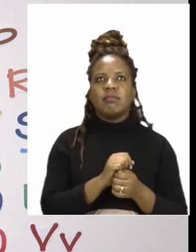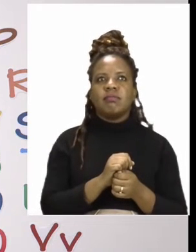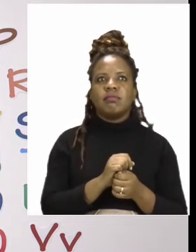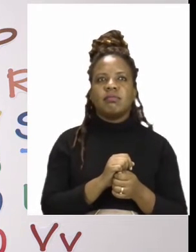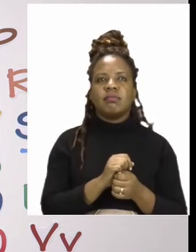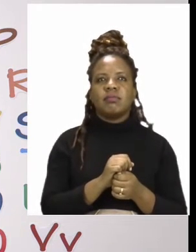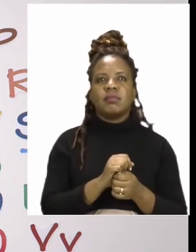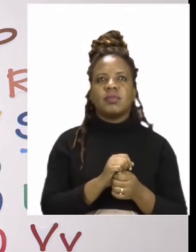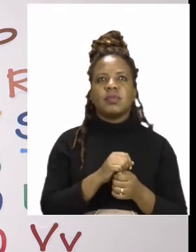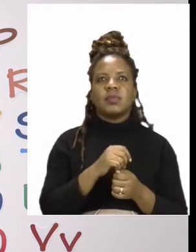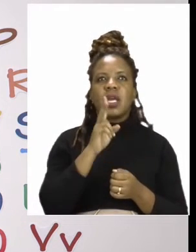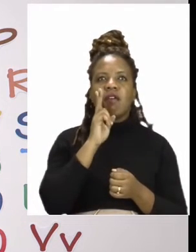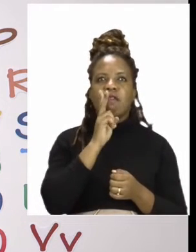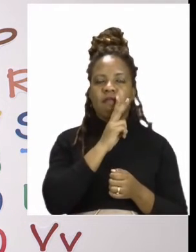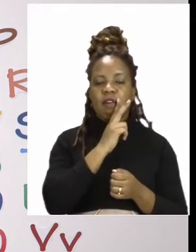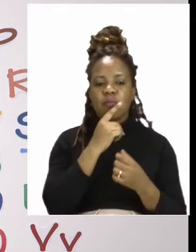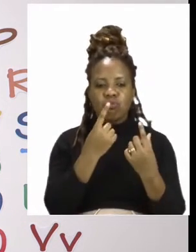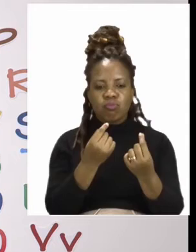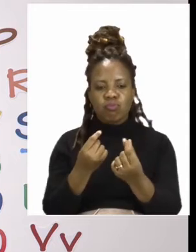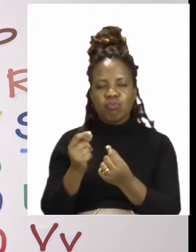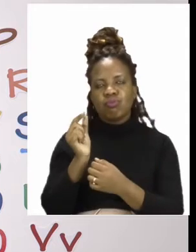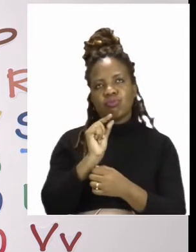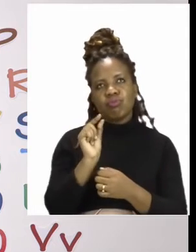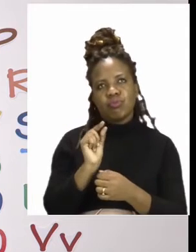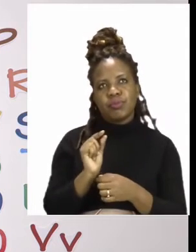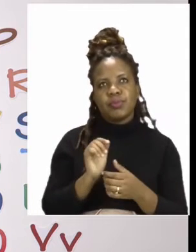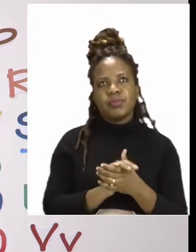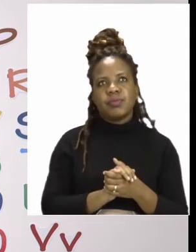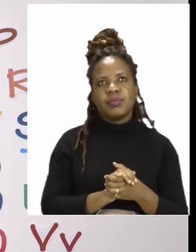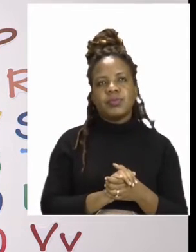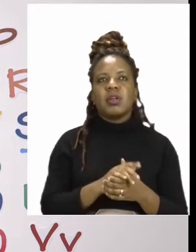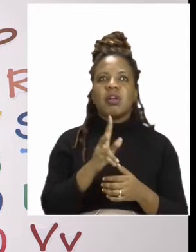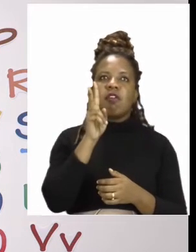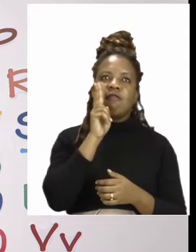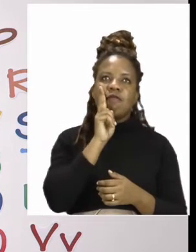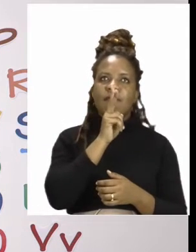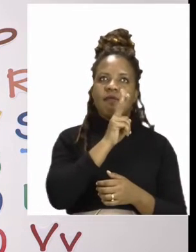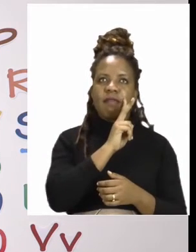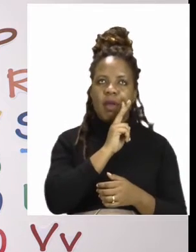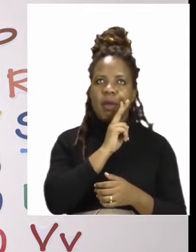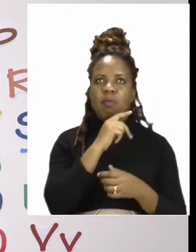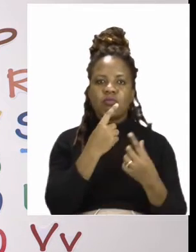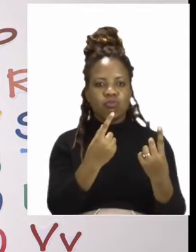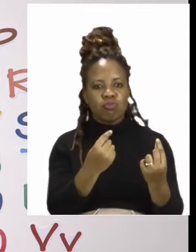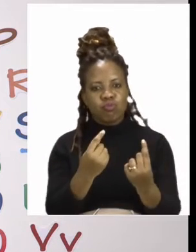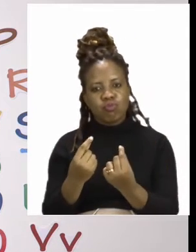1, 2, 3. Very good. So we're going to say a verb is a doing word.